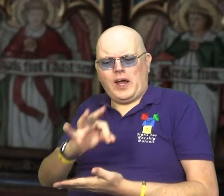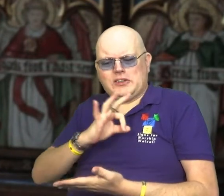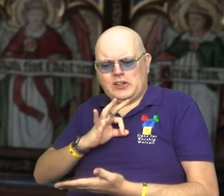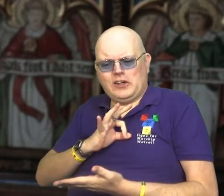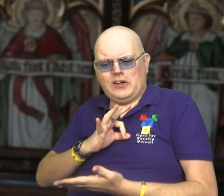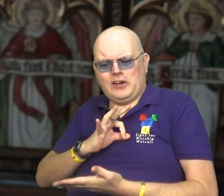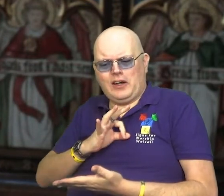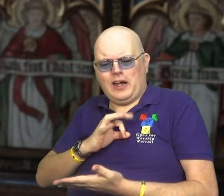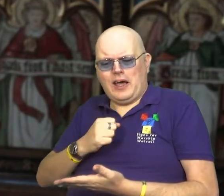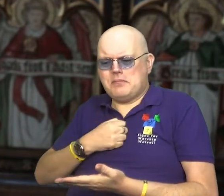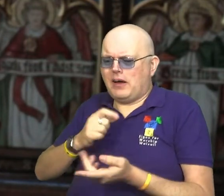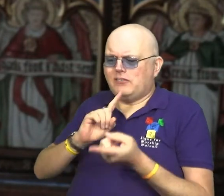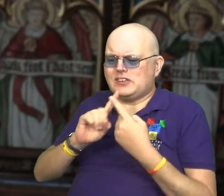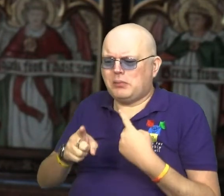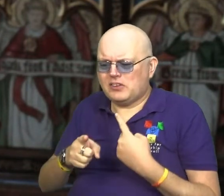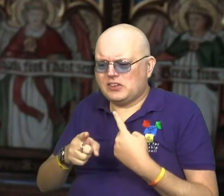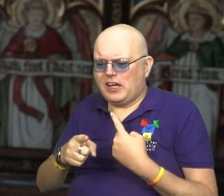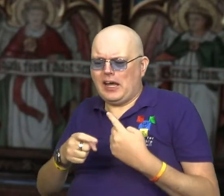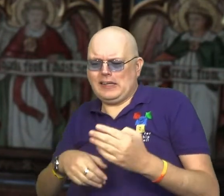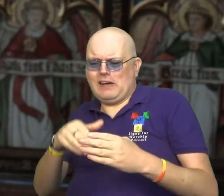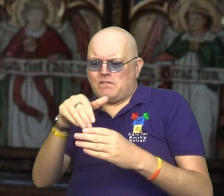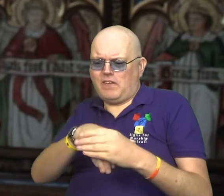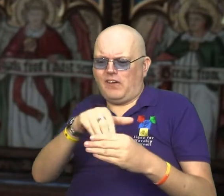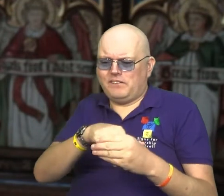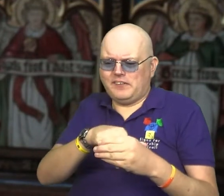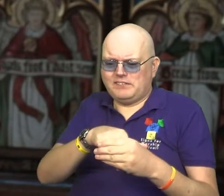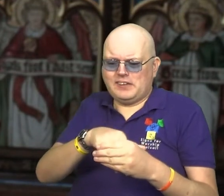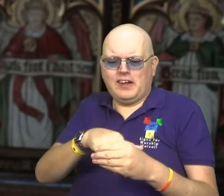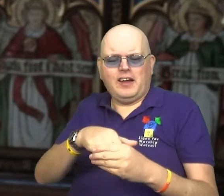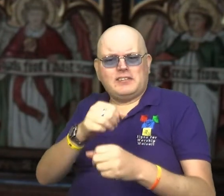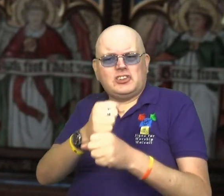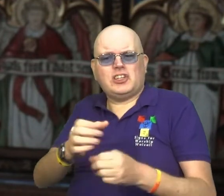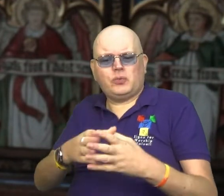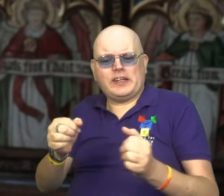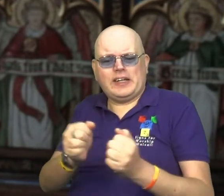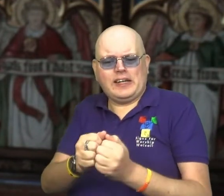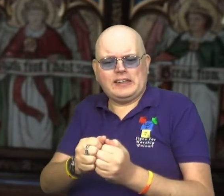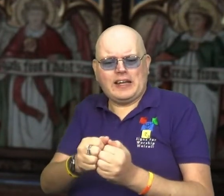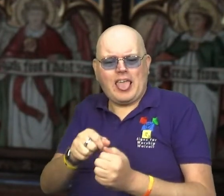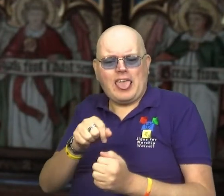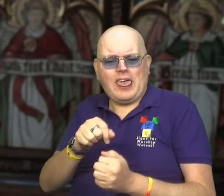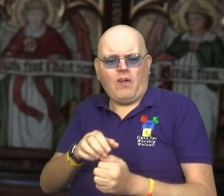question, and because of the response, and because of the involvement of that church weekend,